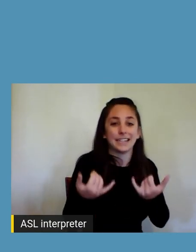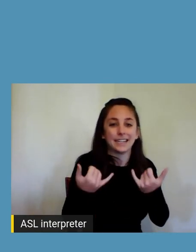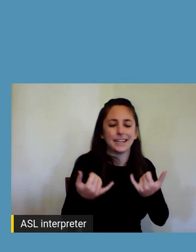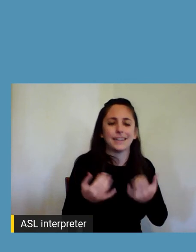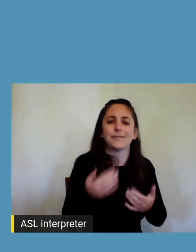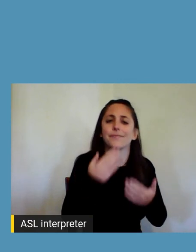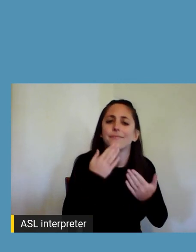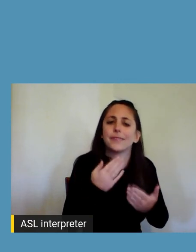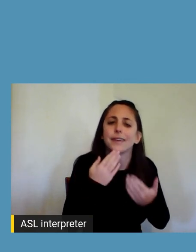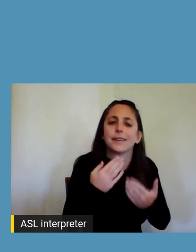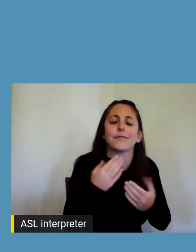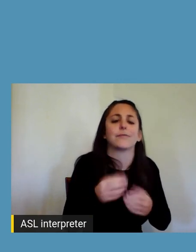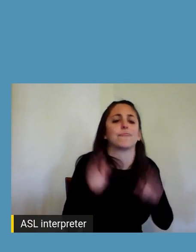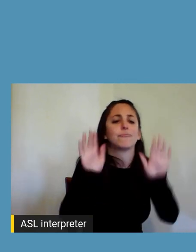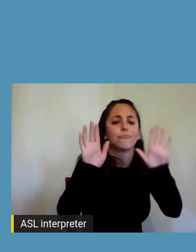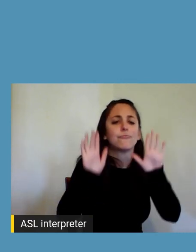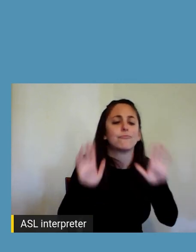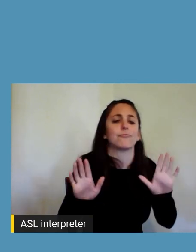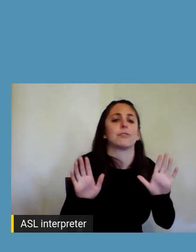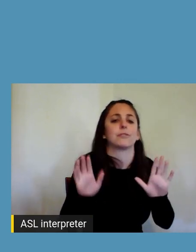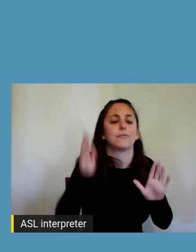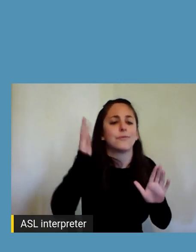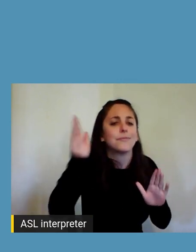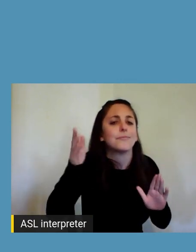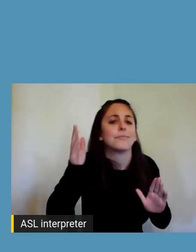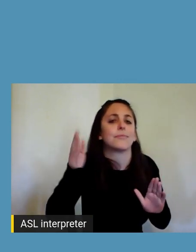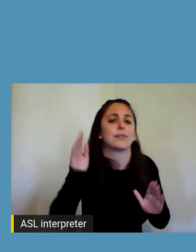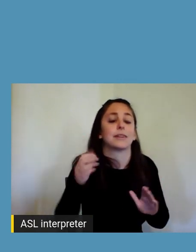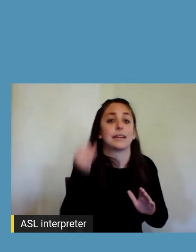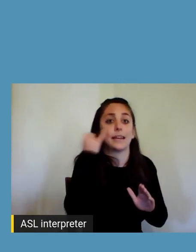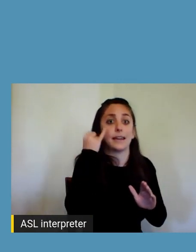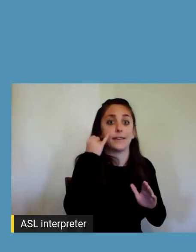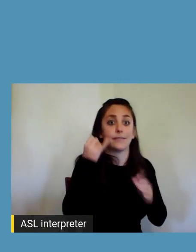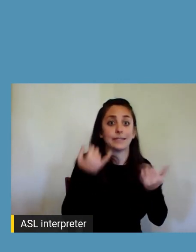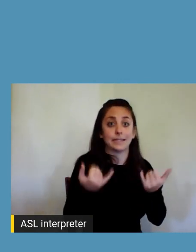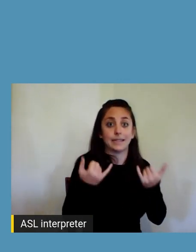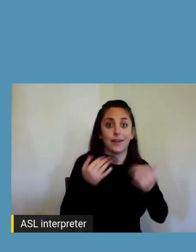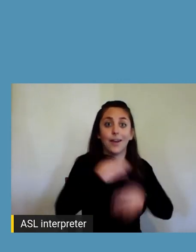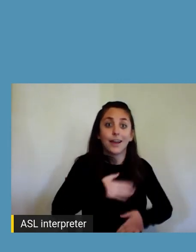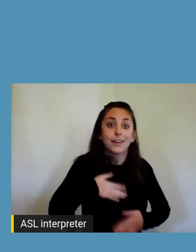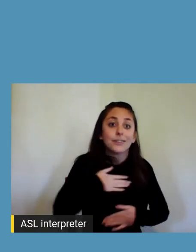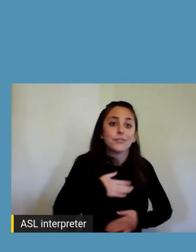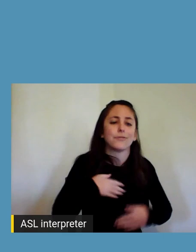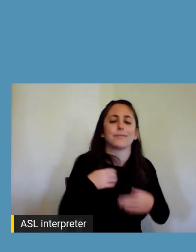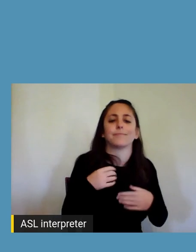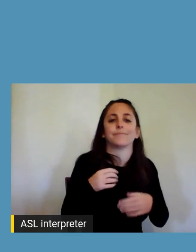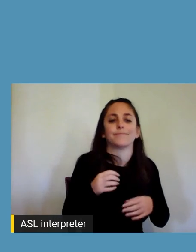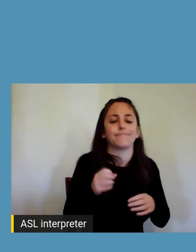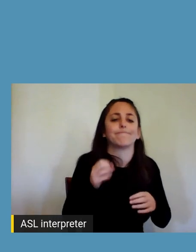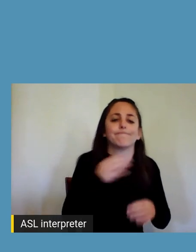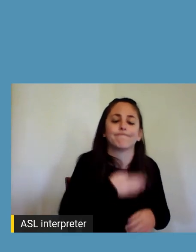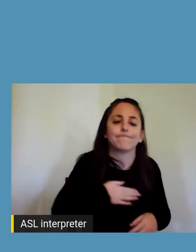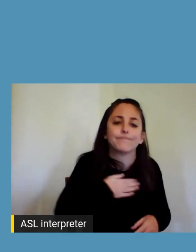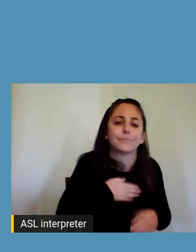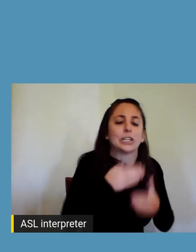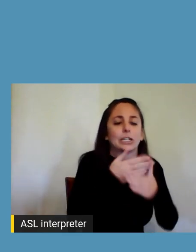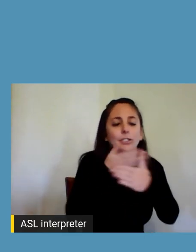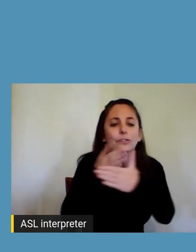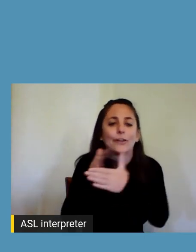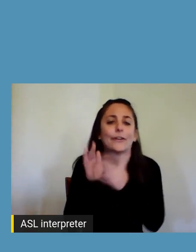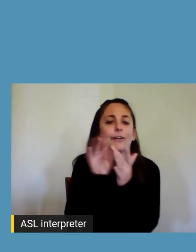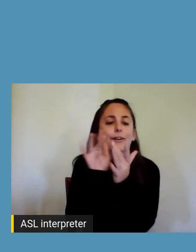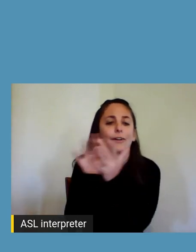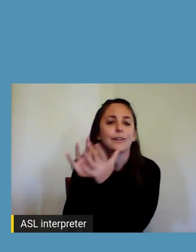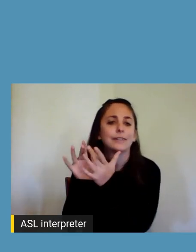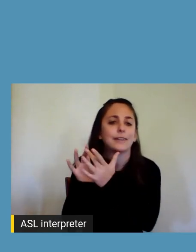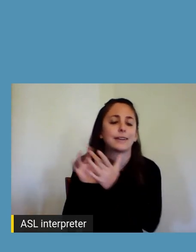our wonderful instructors. If you enjoyed today's program, please do us a favor and share it with your networks. We really appreciate your